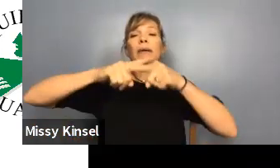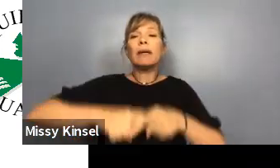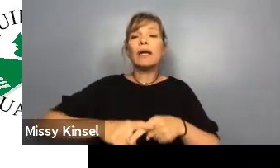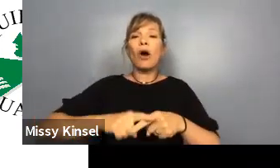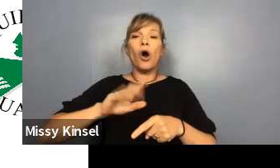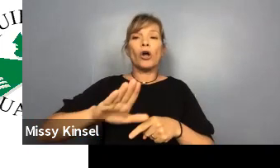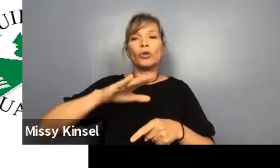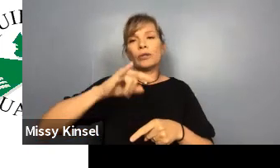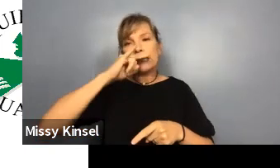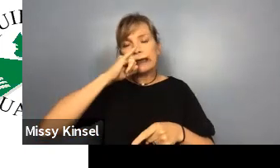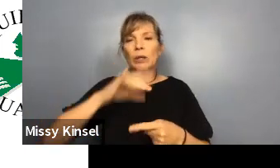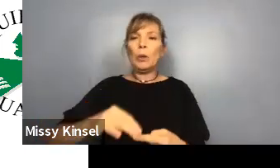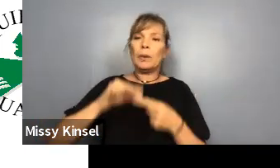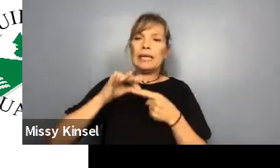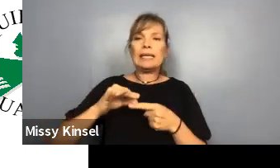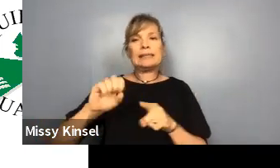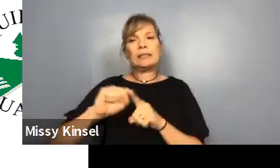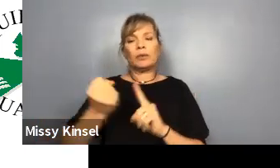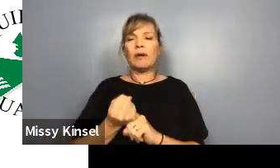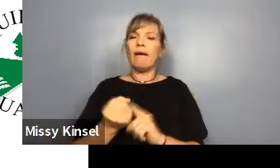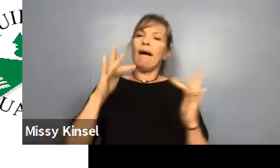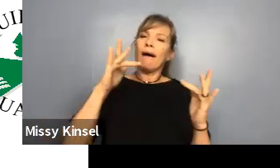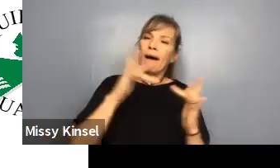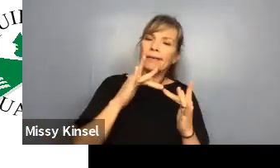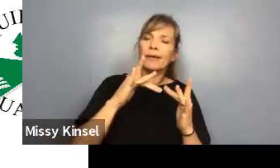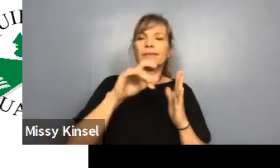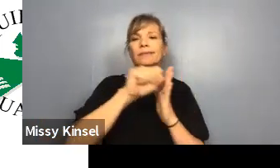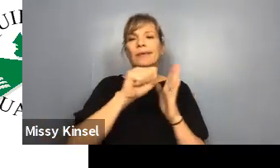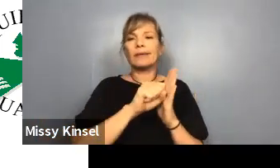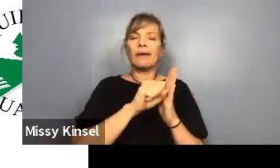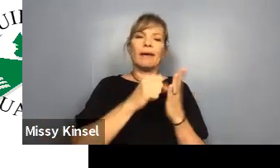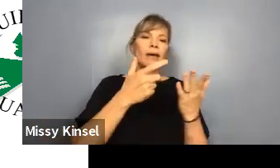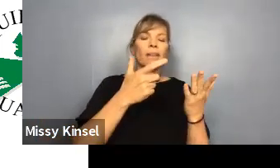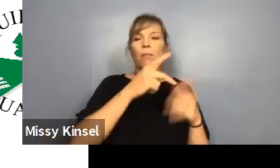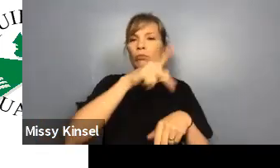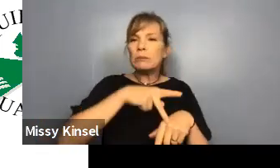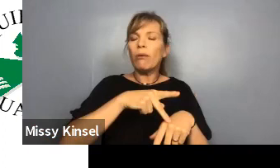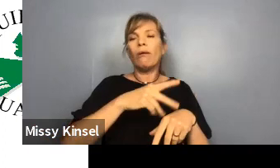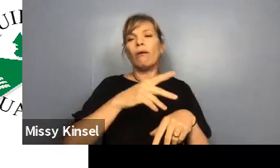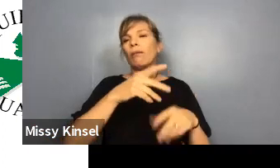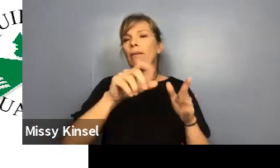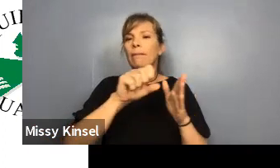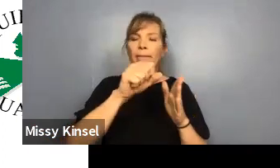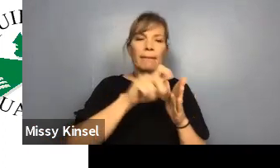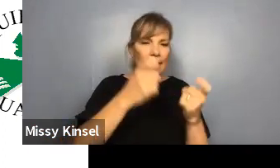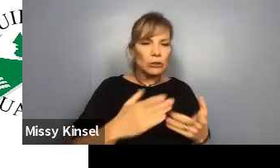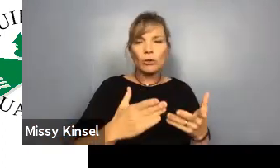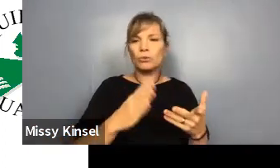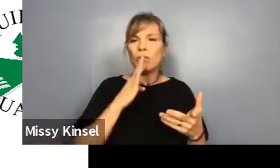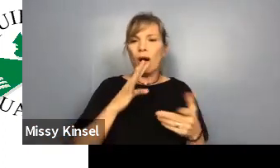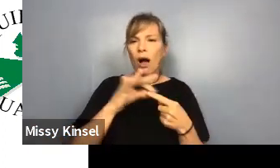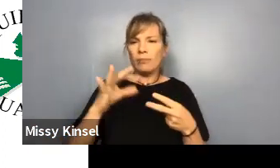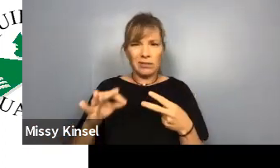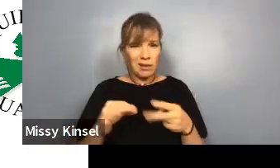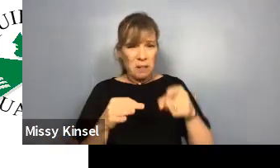child's unique circumstances. Contact your child's case manager or principal to discuss available options. So this is basically